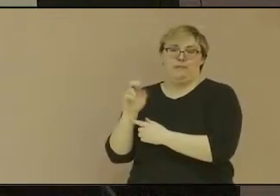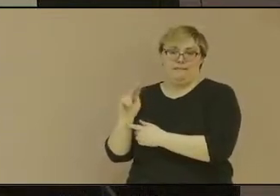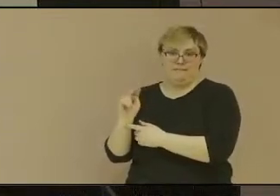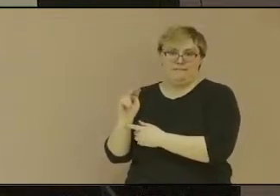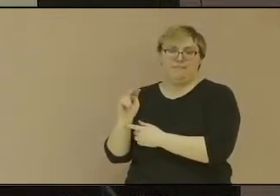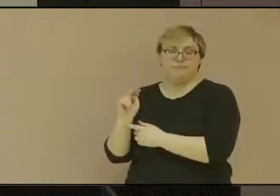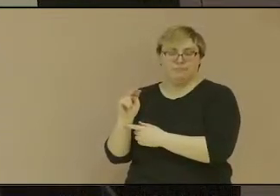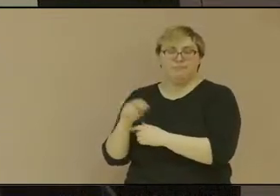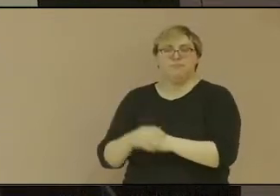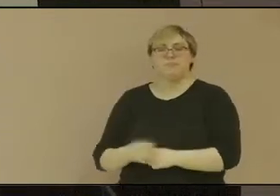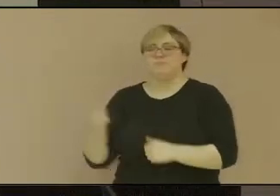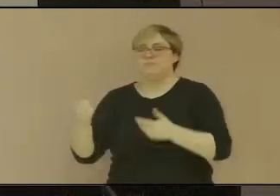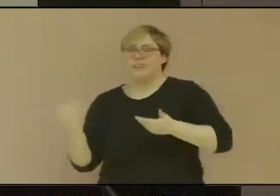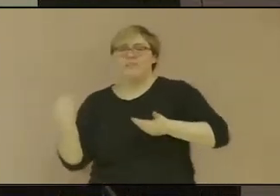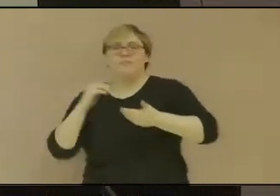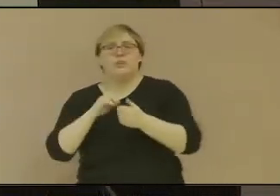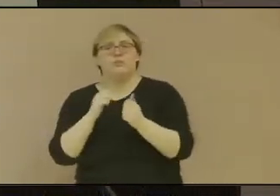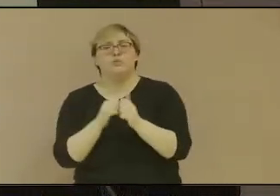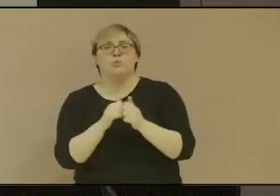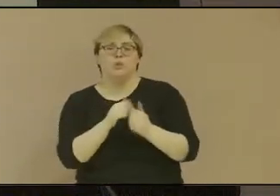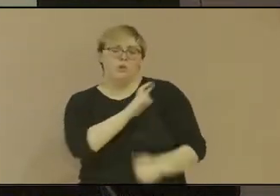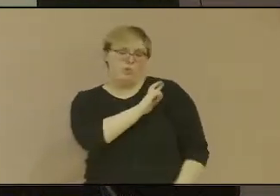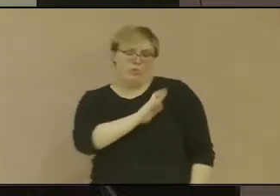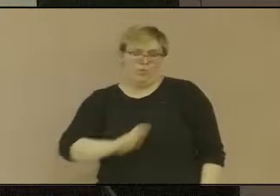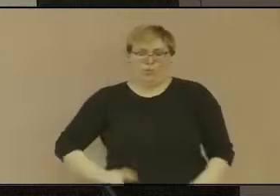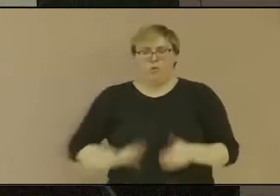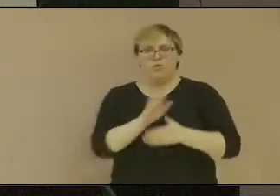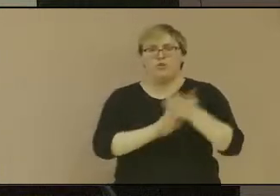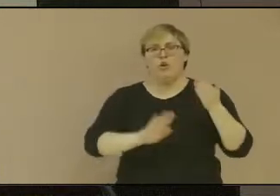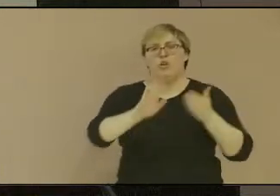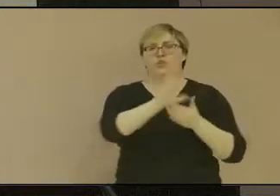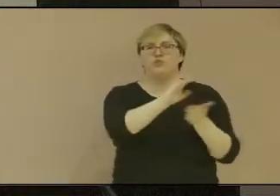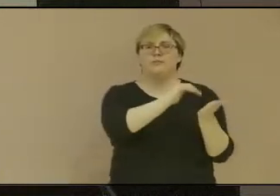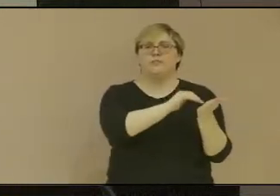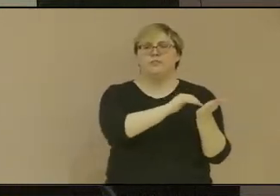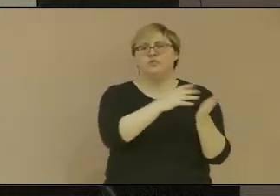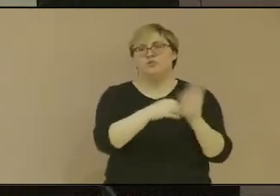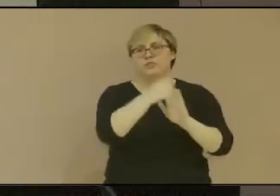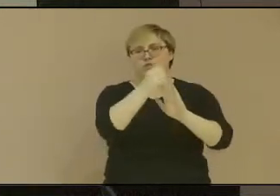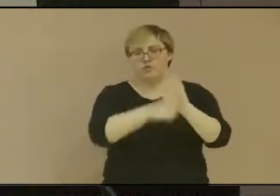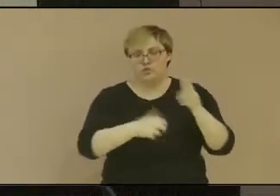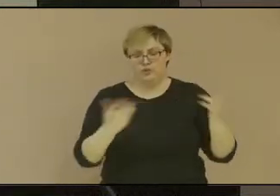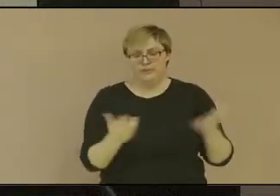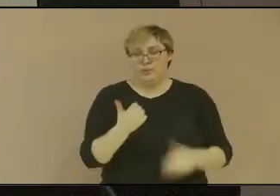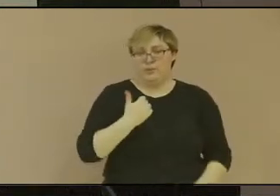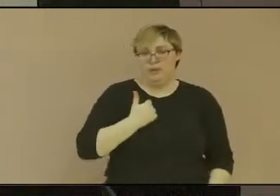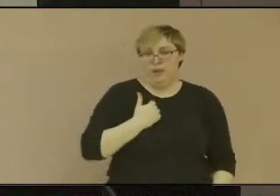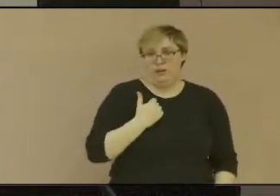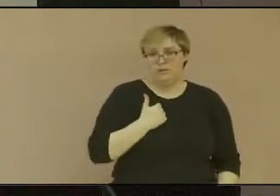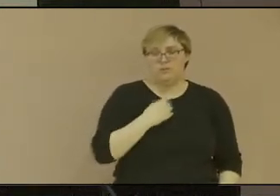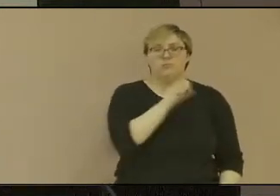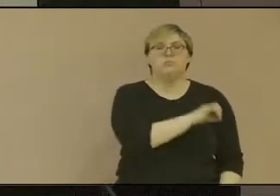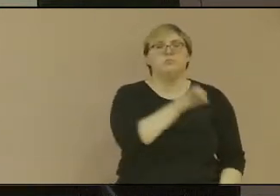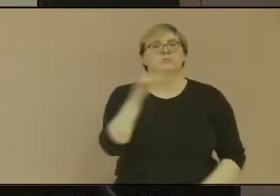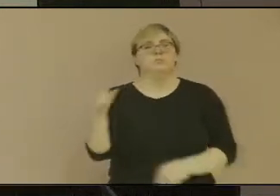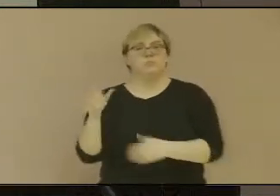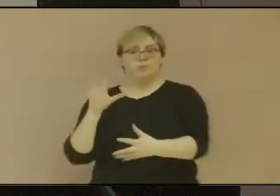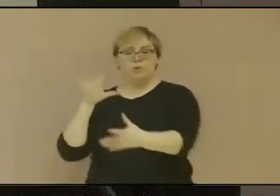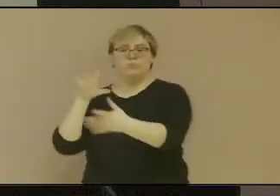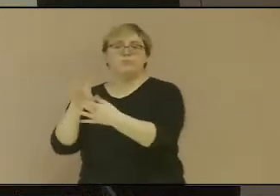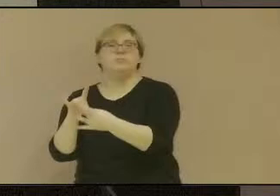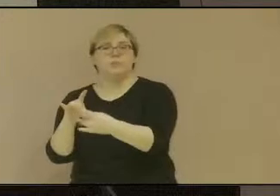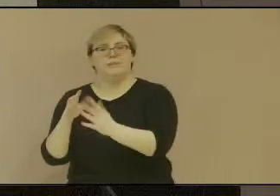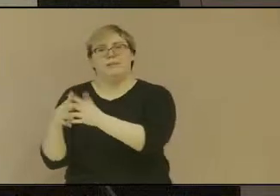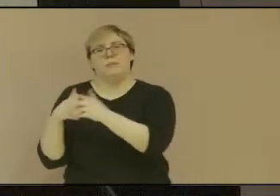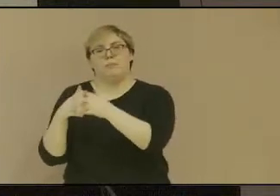the Royal College of Physicians and Surgeons in Canada and the American College of